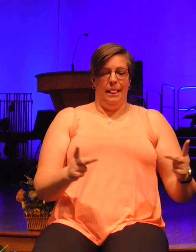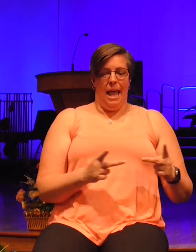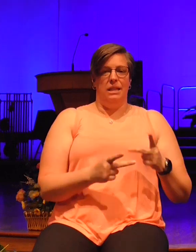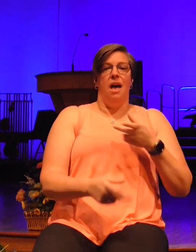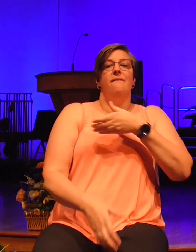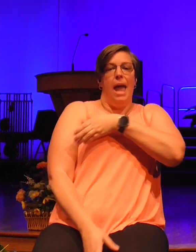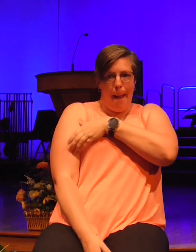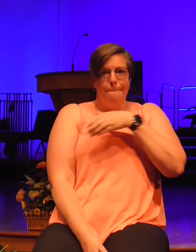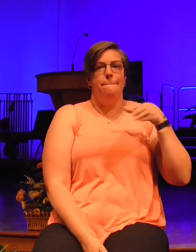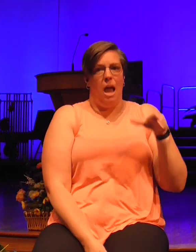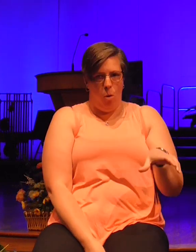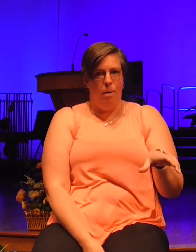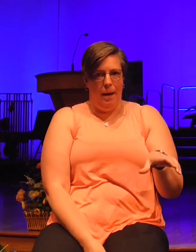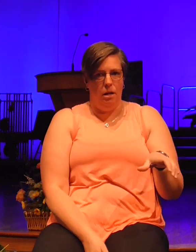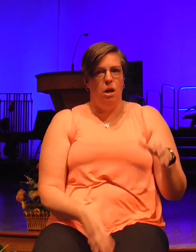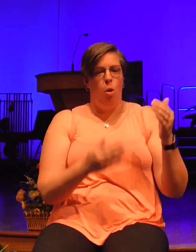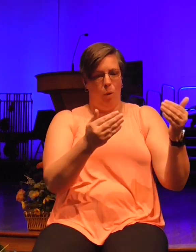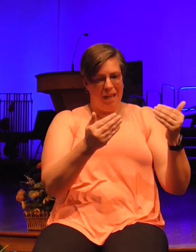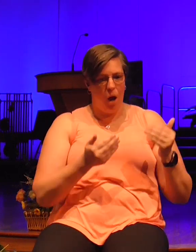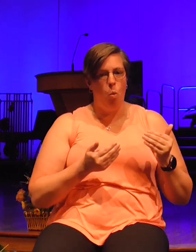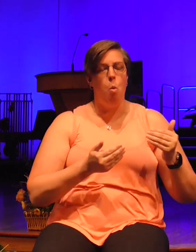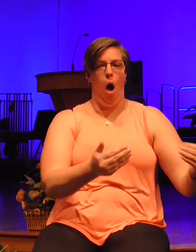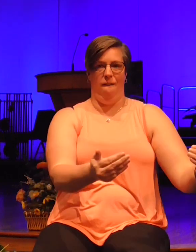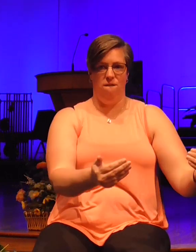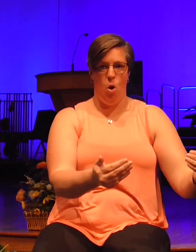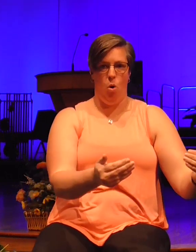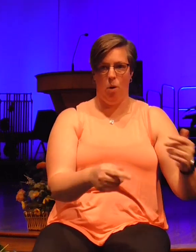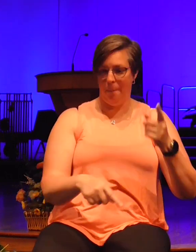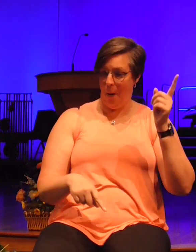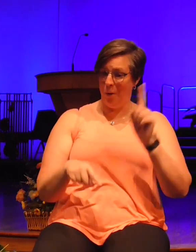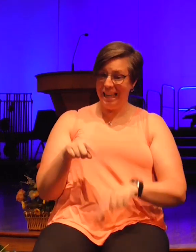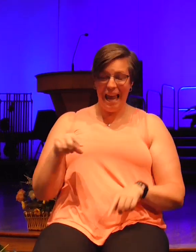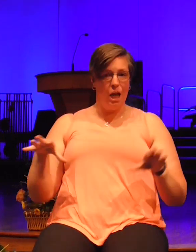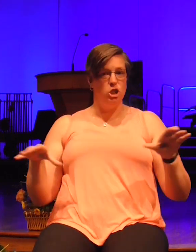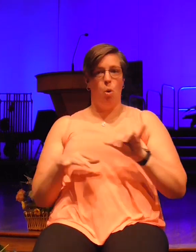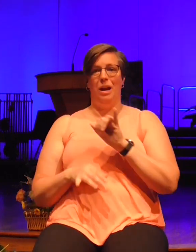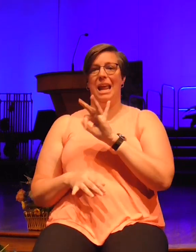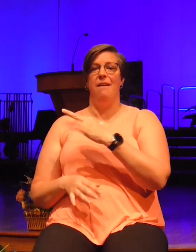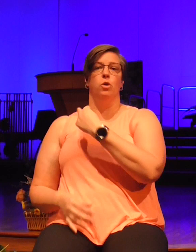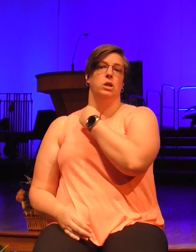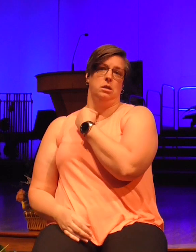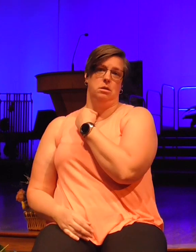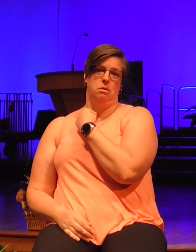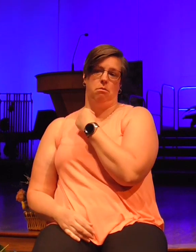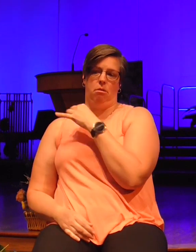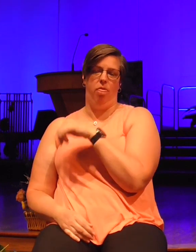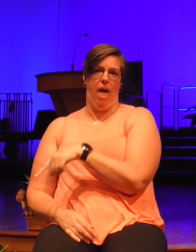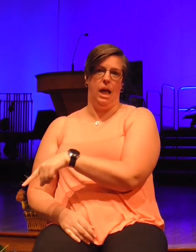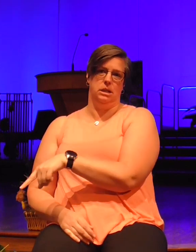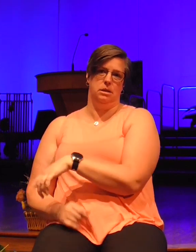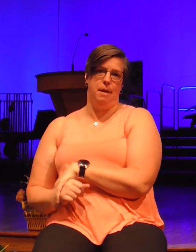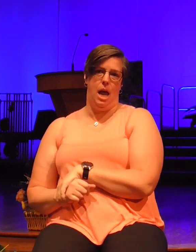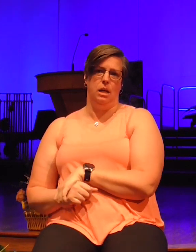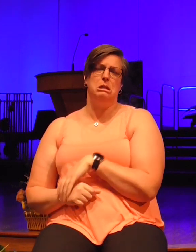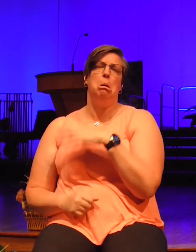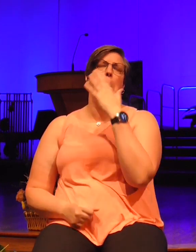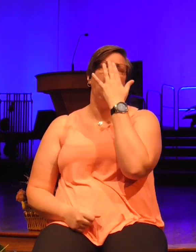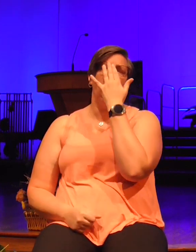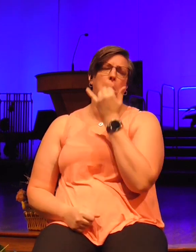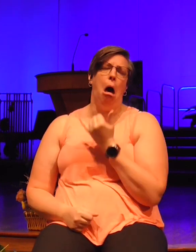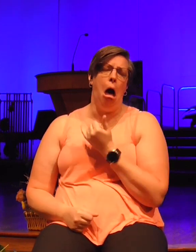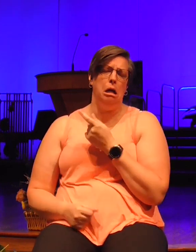can walk forward, but we can't do it if we're in that victim space of, why is